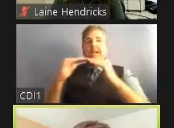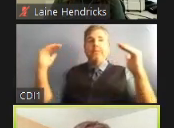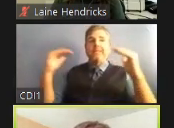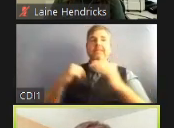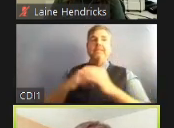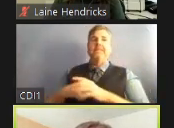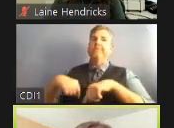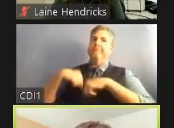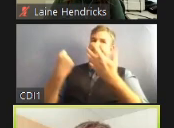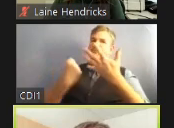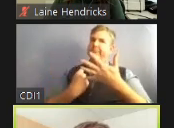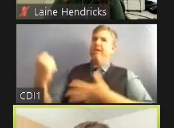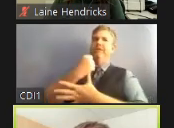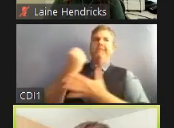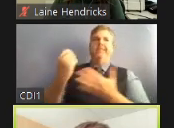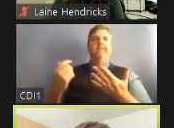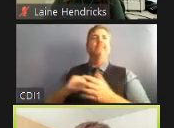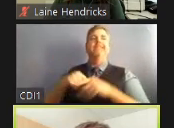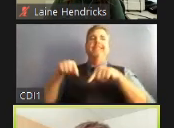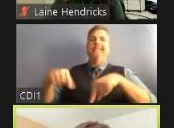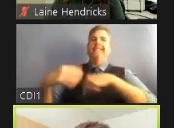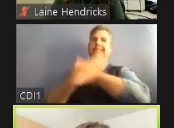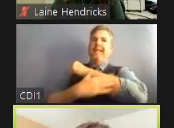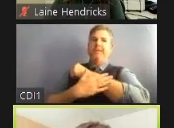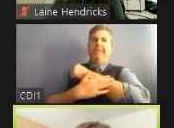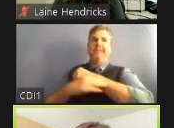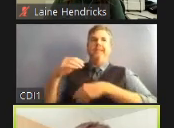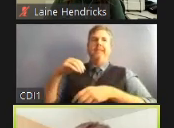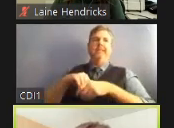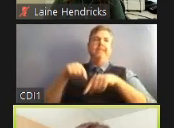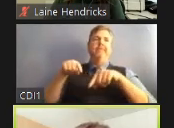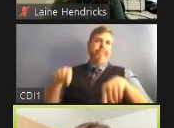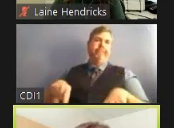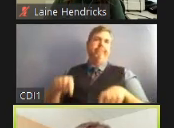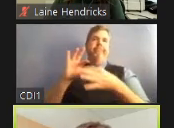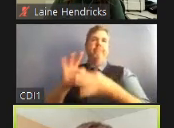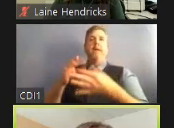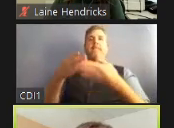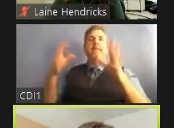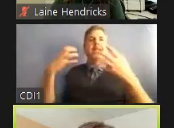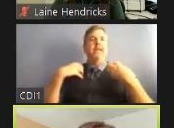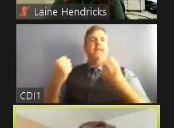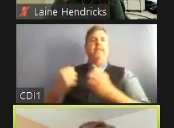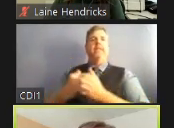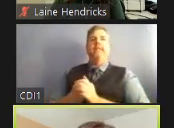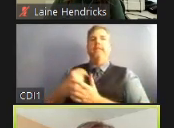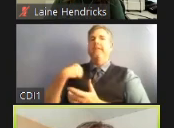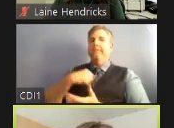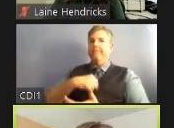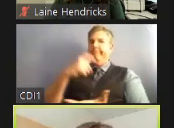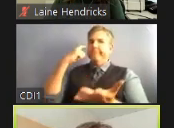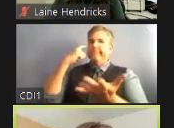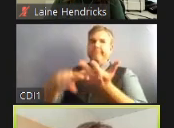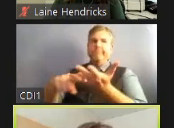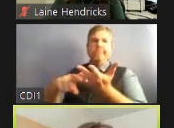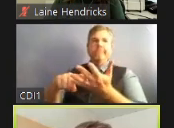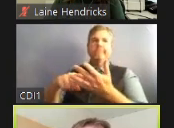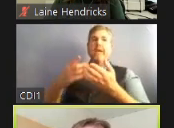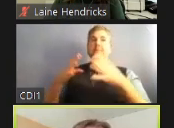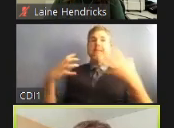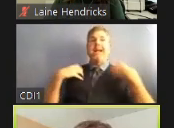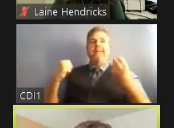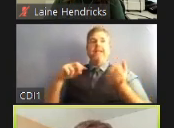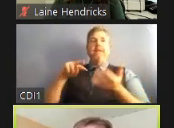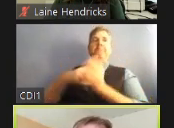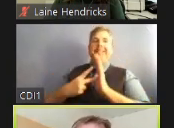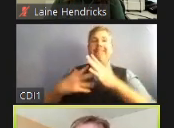for us from public health. We recognize that public health is about physical, mental, and social well-being, and not simply the absence